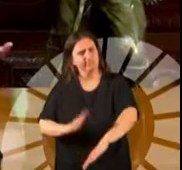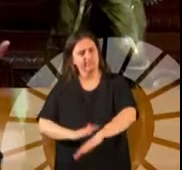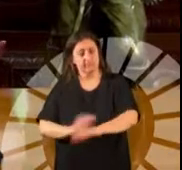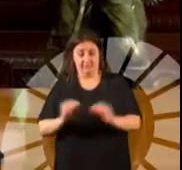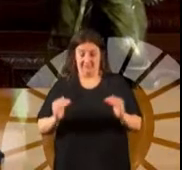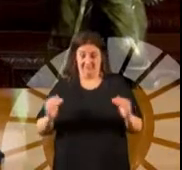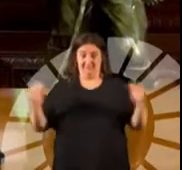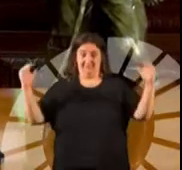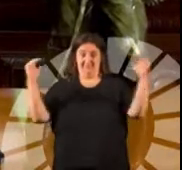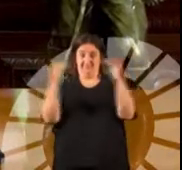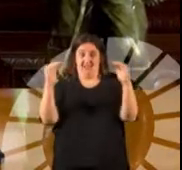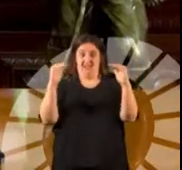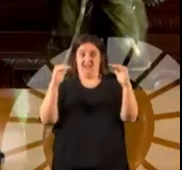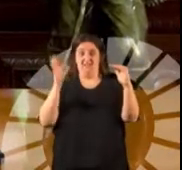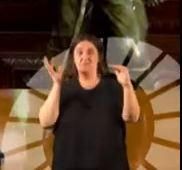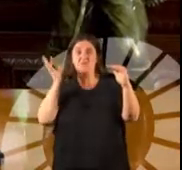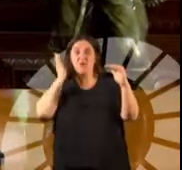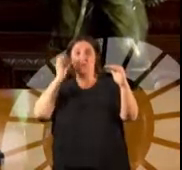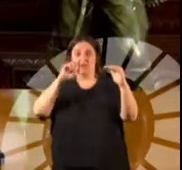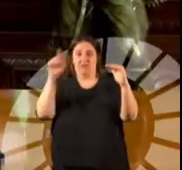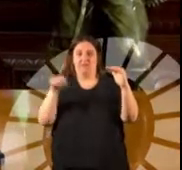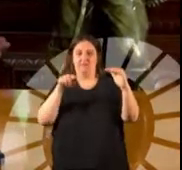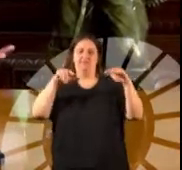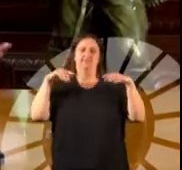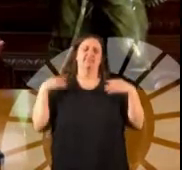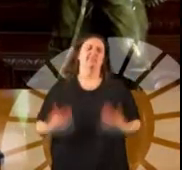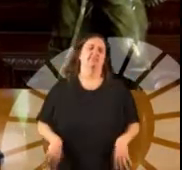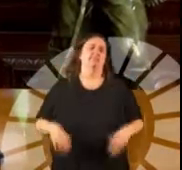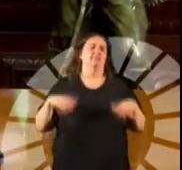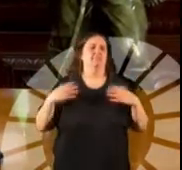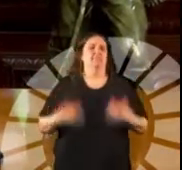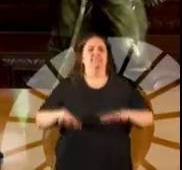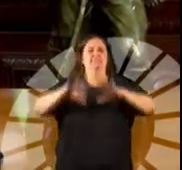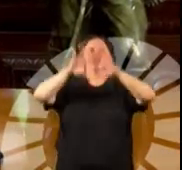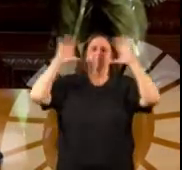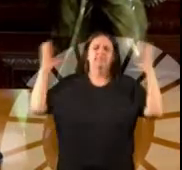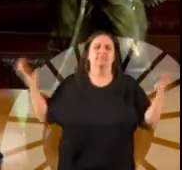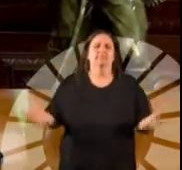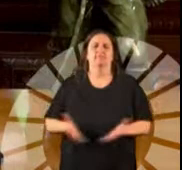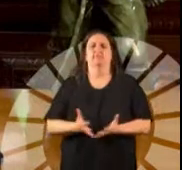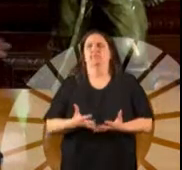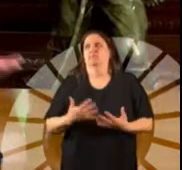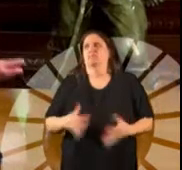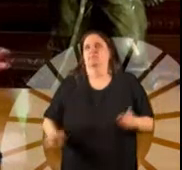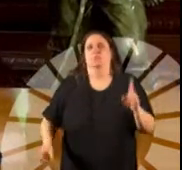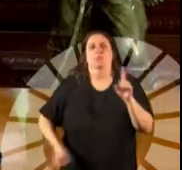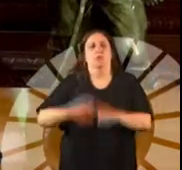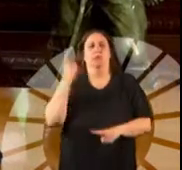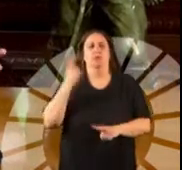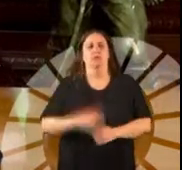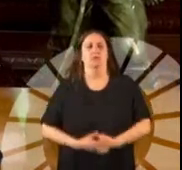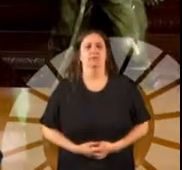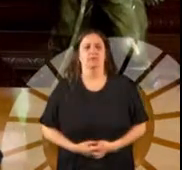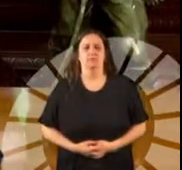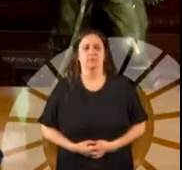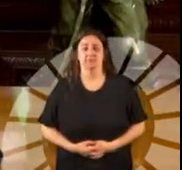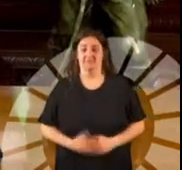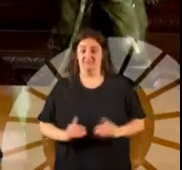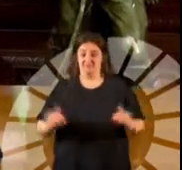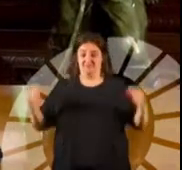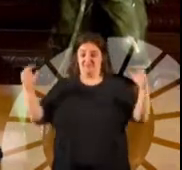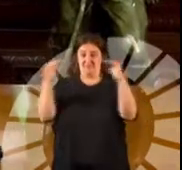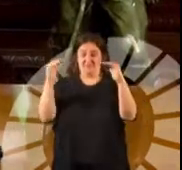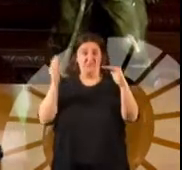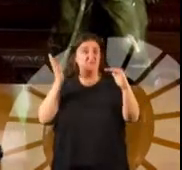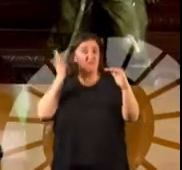Not just gender equality. Desde luego. Of course. Somos iguales, hombres y mujeres. We